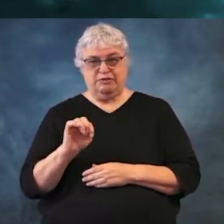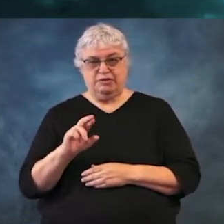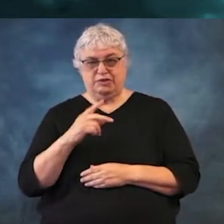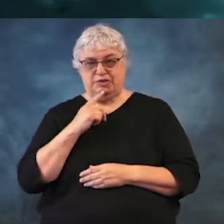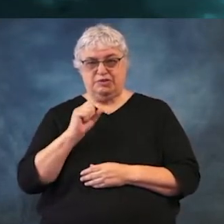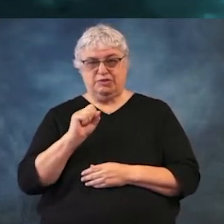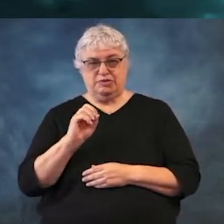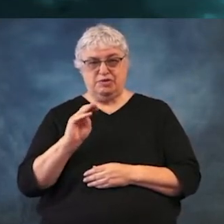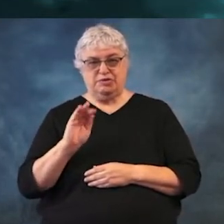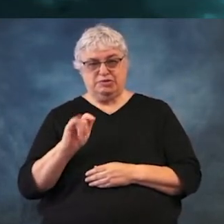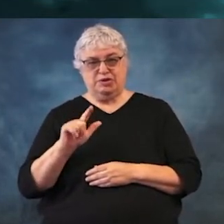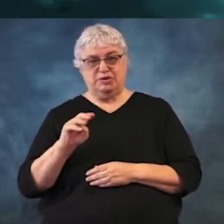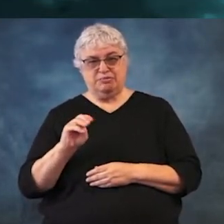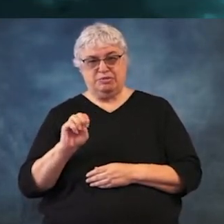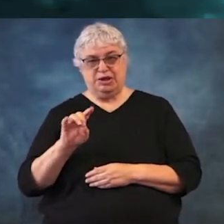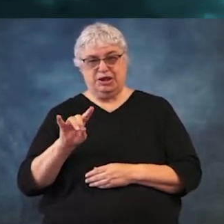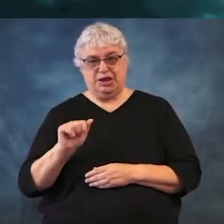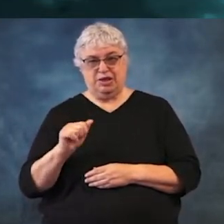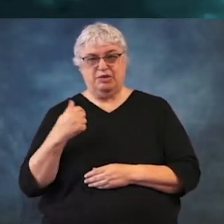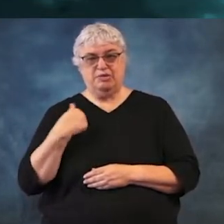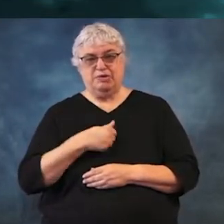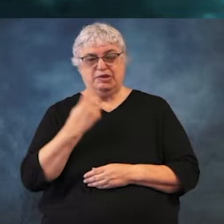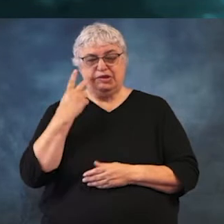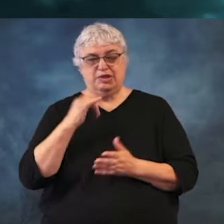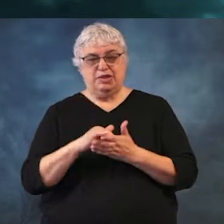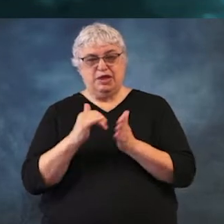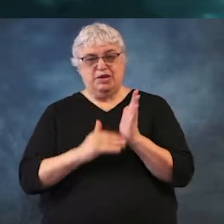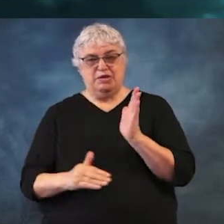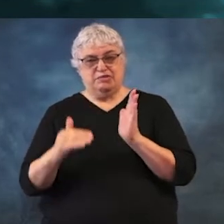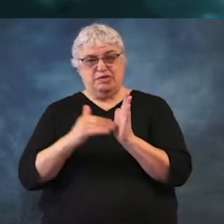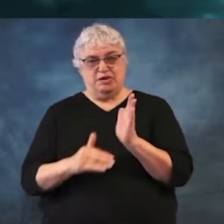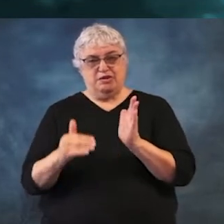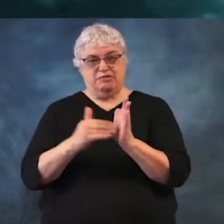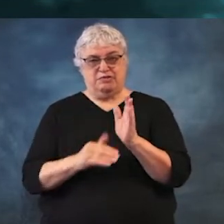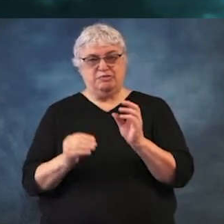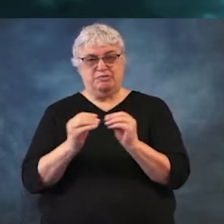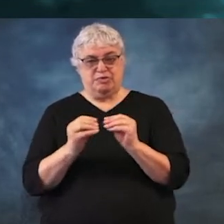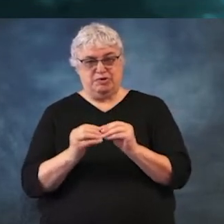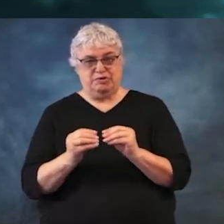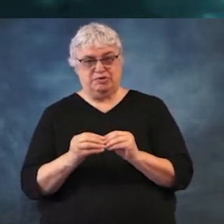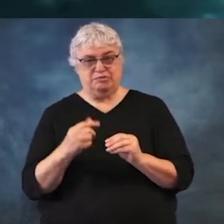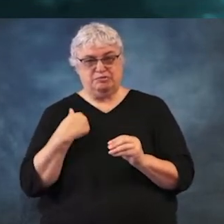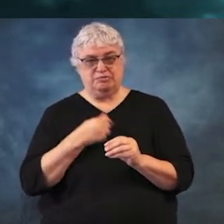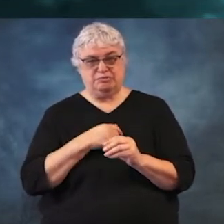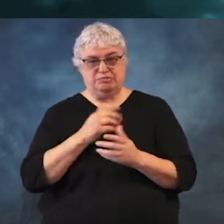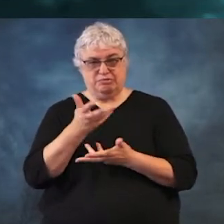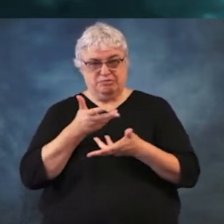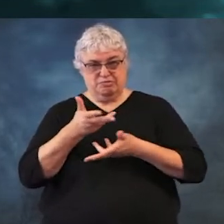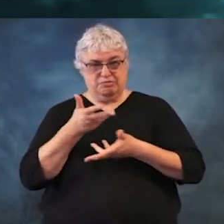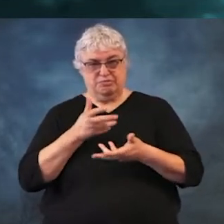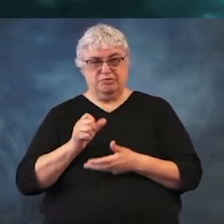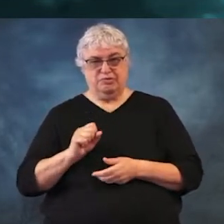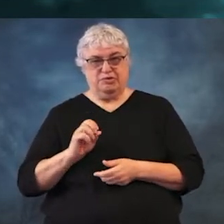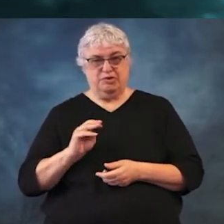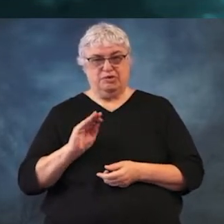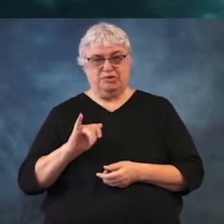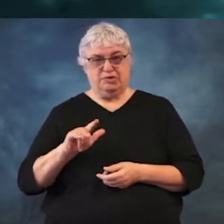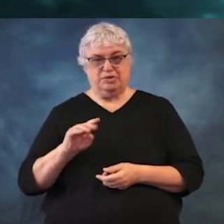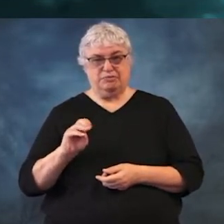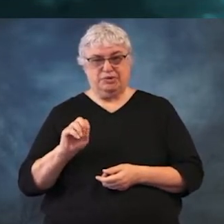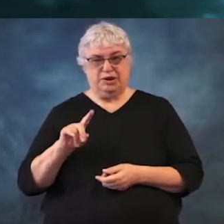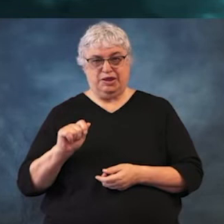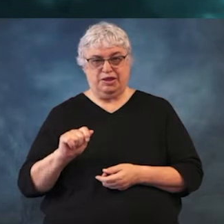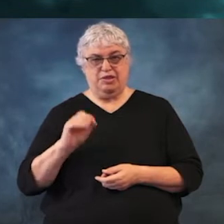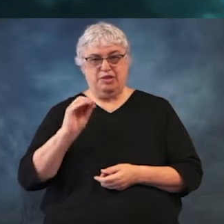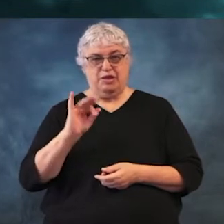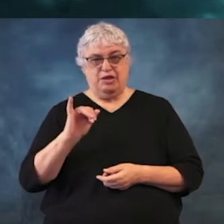social media, and I think that we have seen that more and more. We engage a lot with folks on social media. The Office